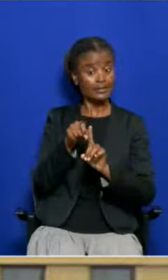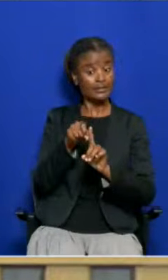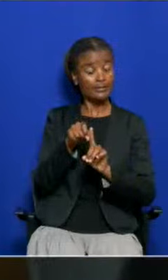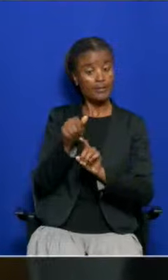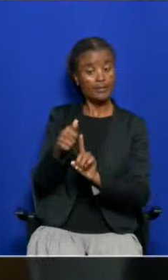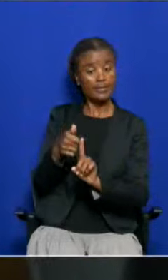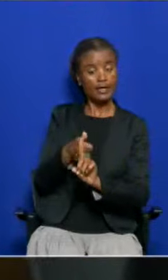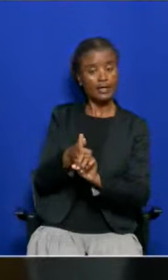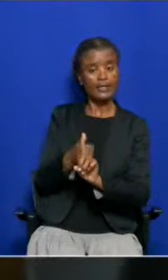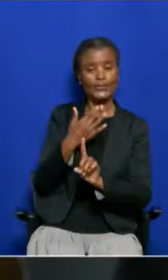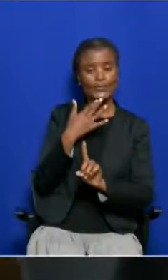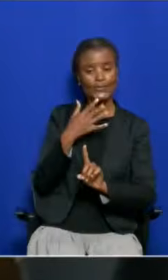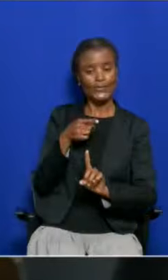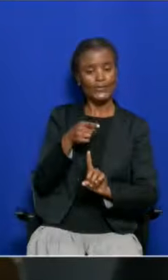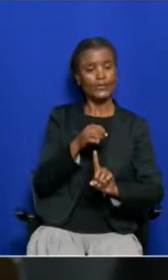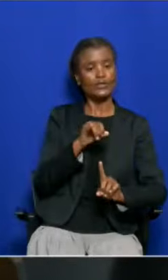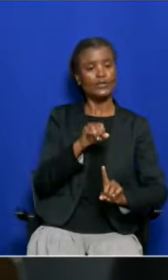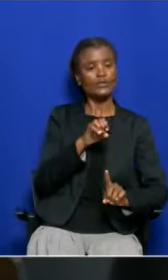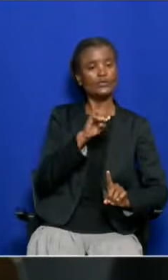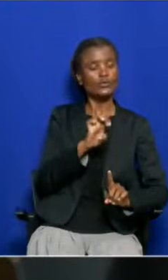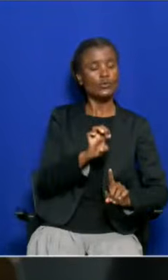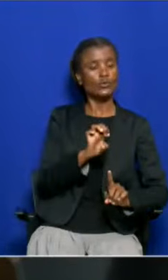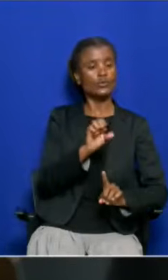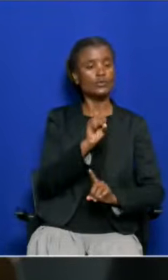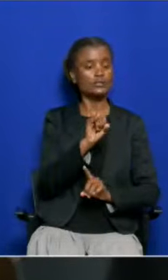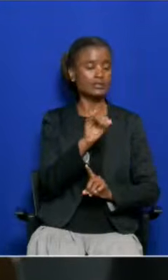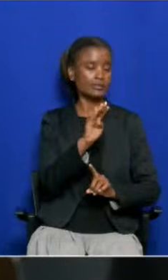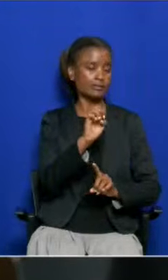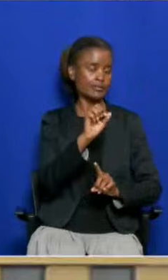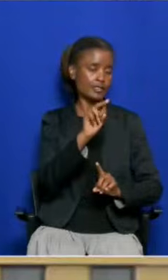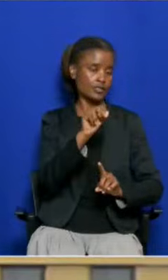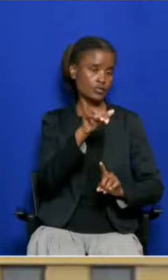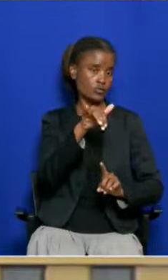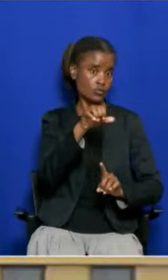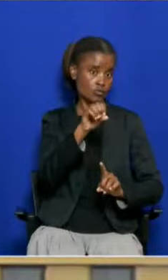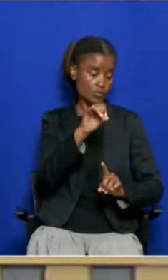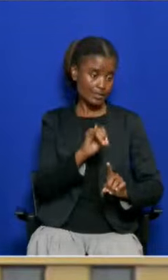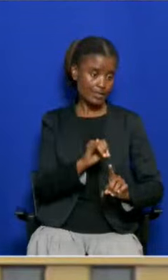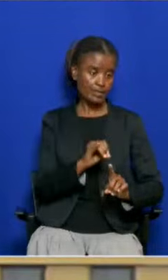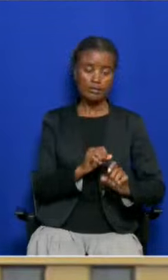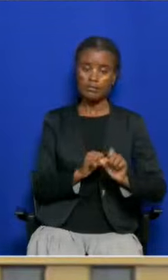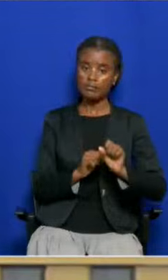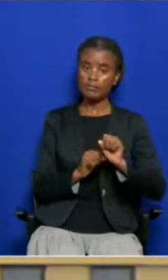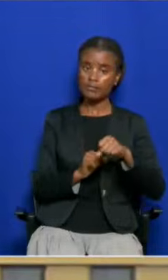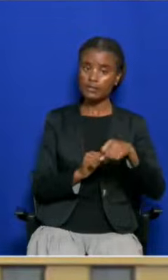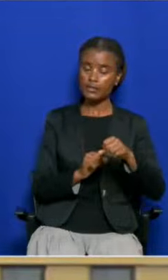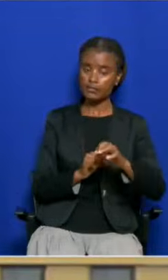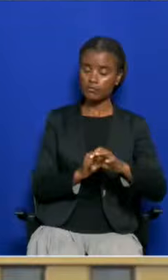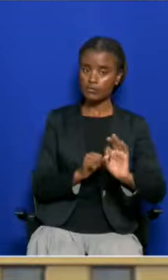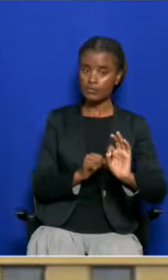So Mr. Sibanyoni was alleged to be a suspect in these cases? That's correct.